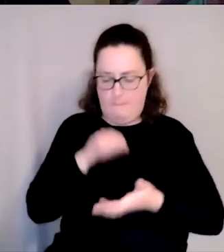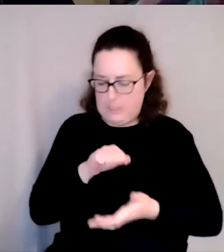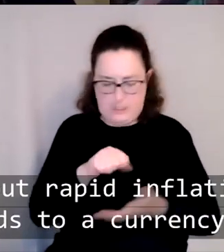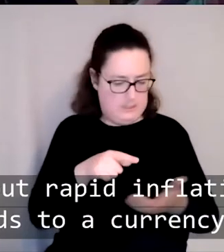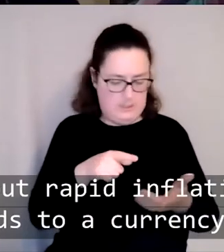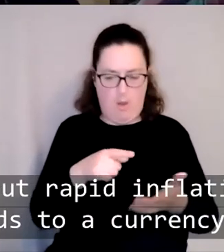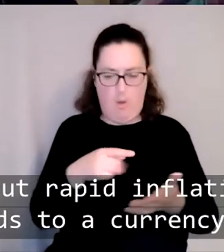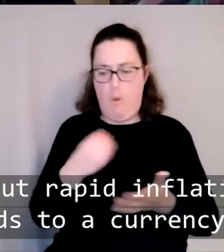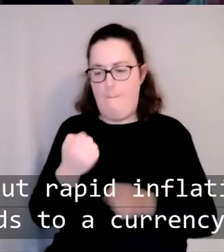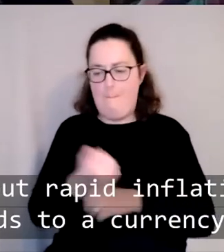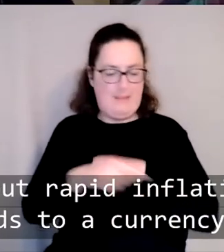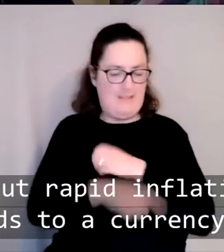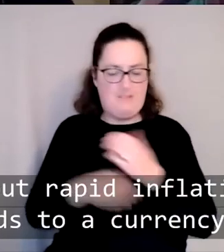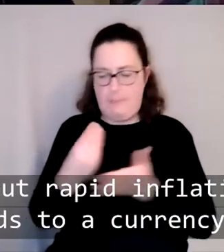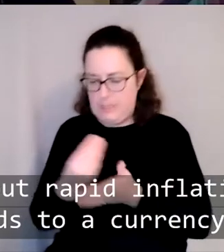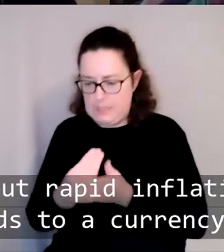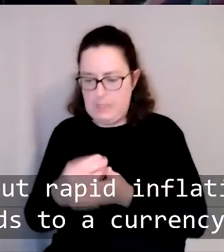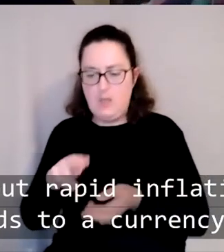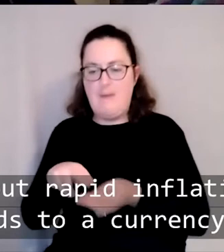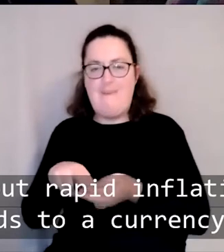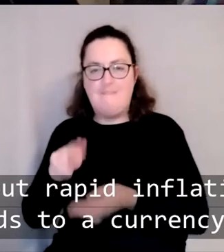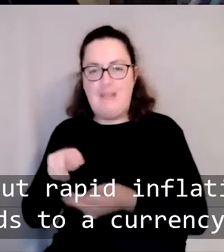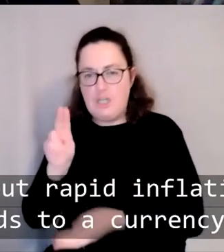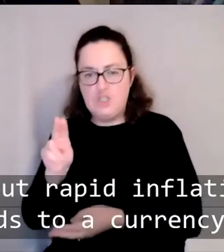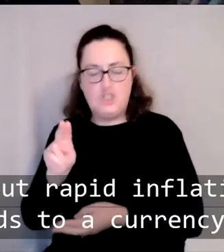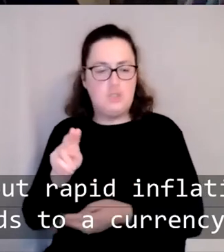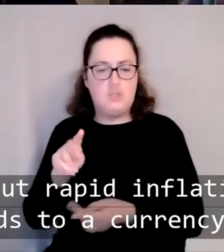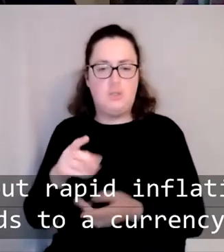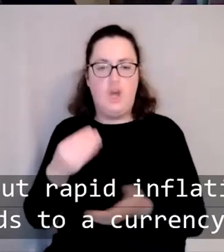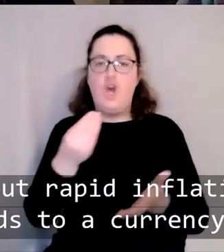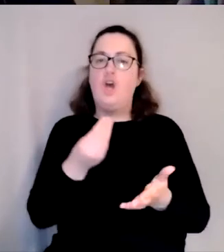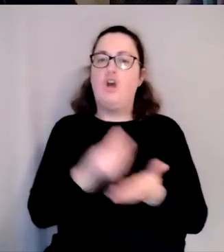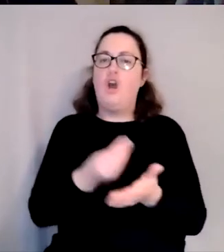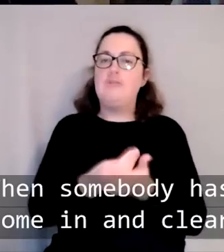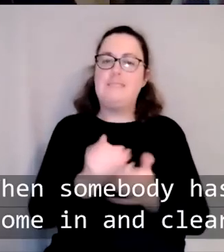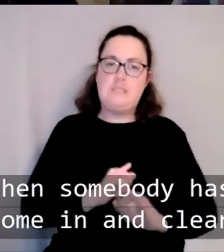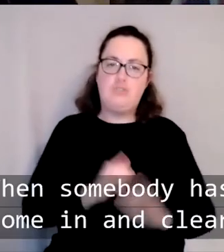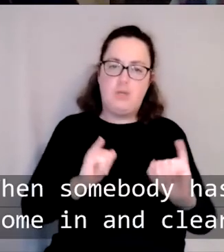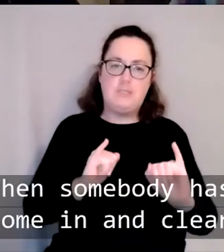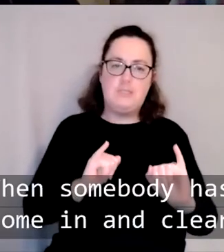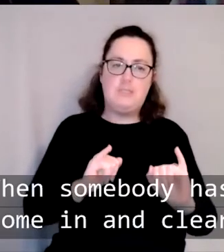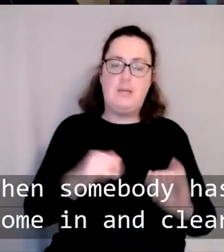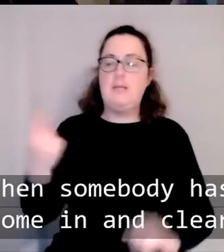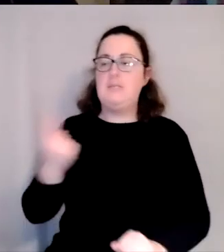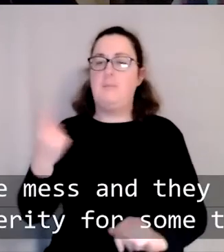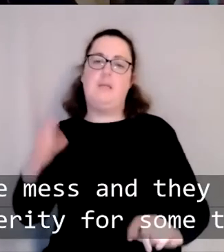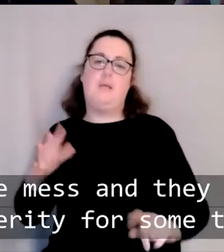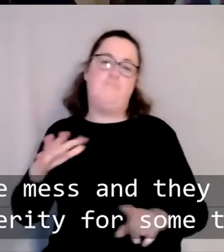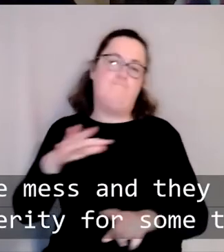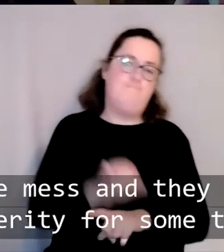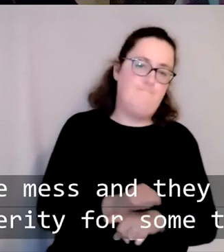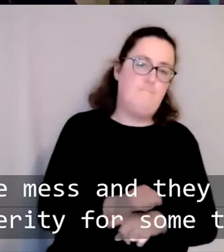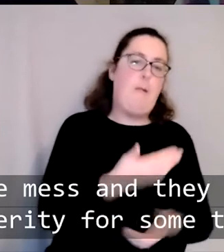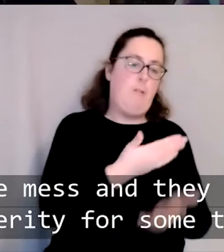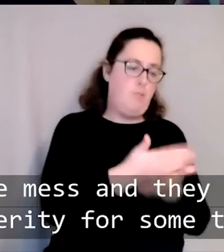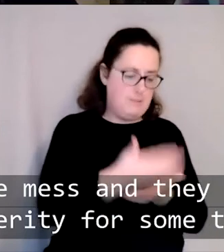deficit, running up rapid inflation, which then leads to a currency crisis, and then somebody has to come in and clear up the mess, and